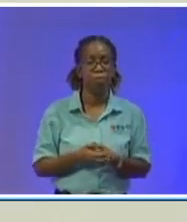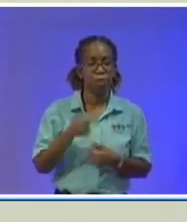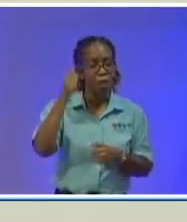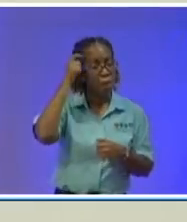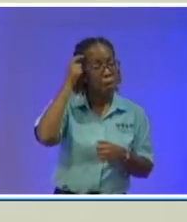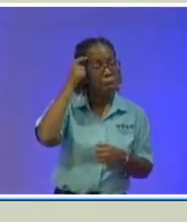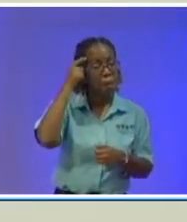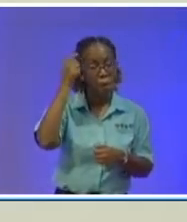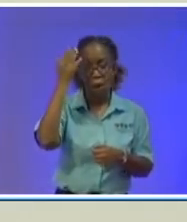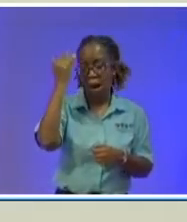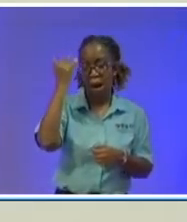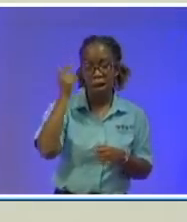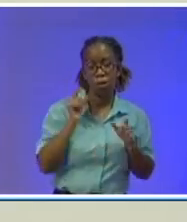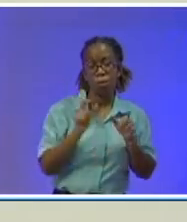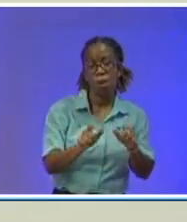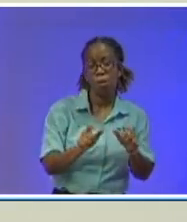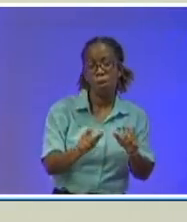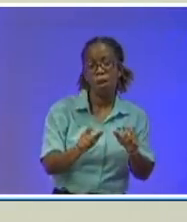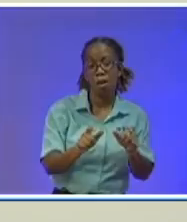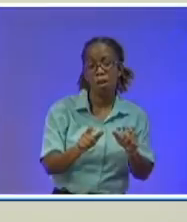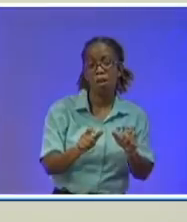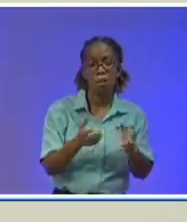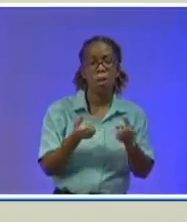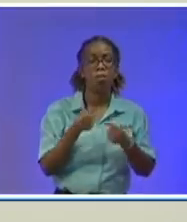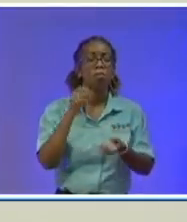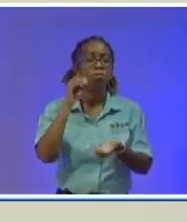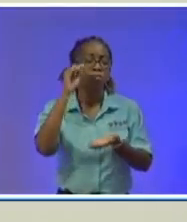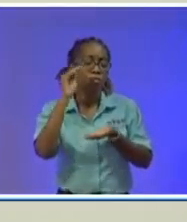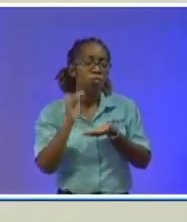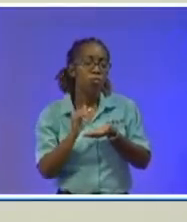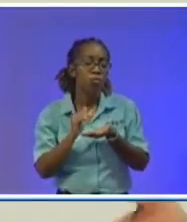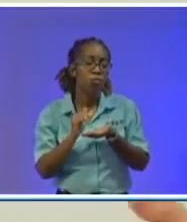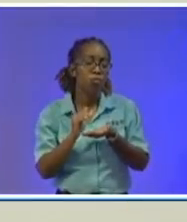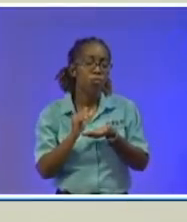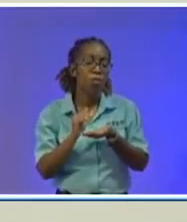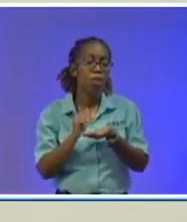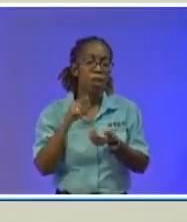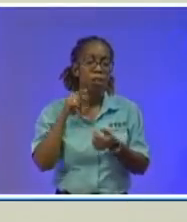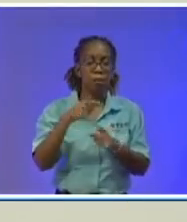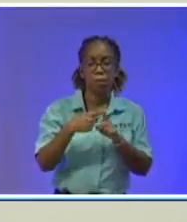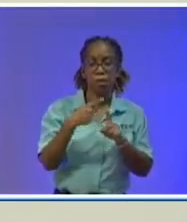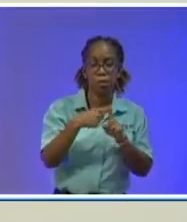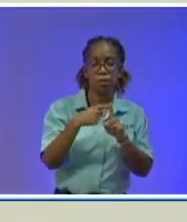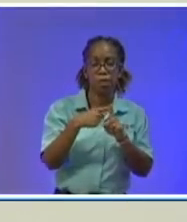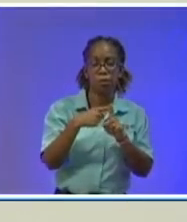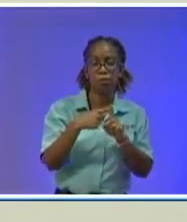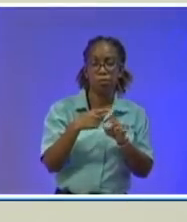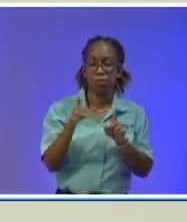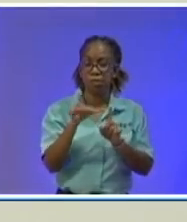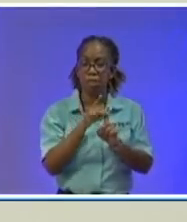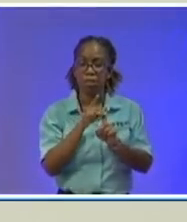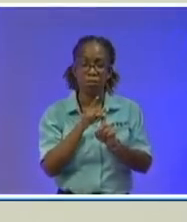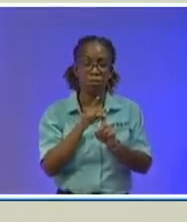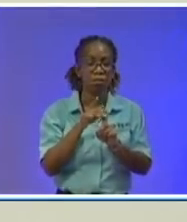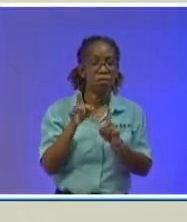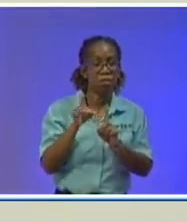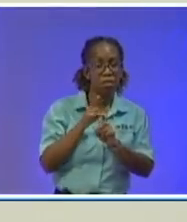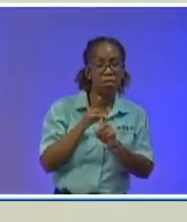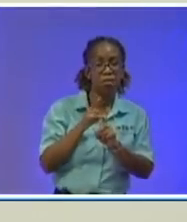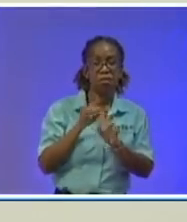to reduce the likelihood of a positive person passing on the virus to family or